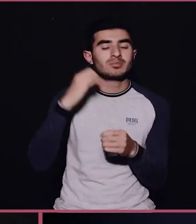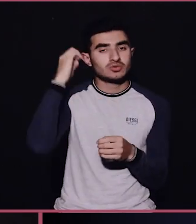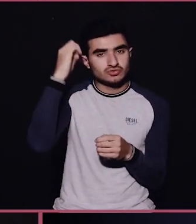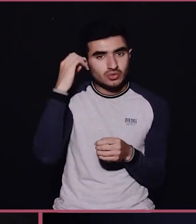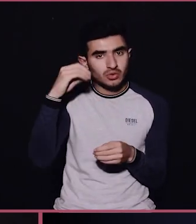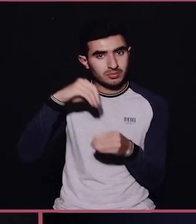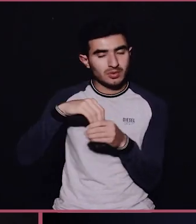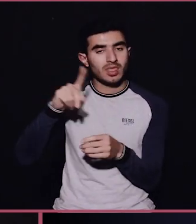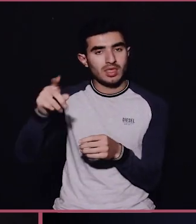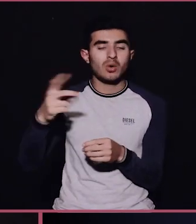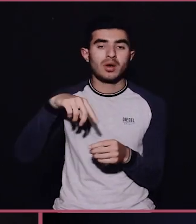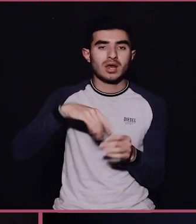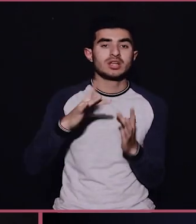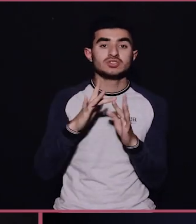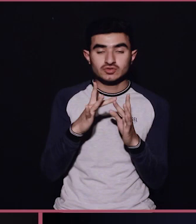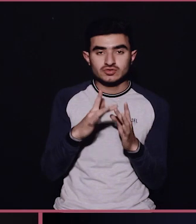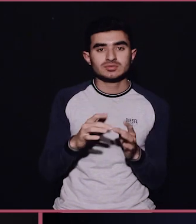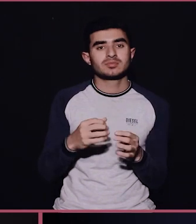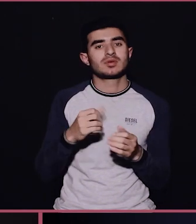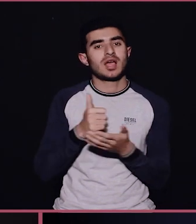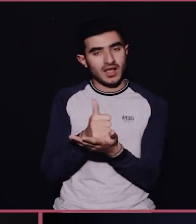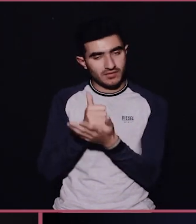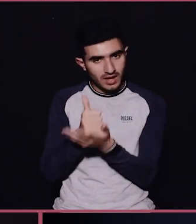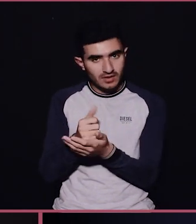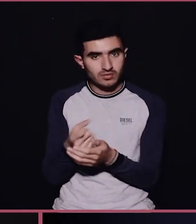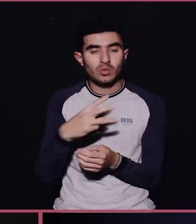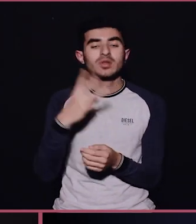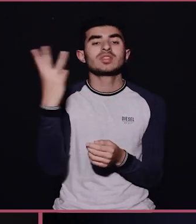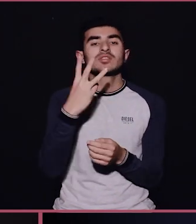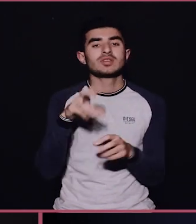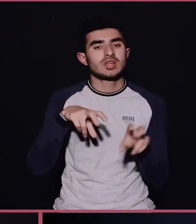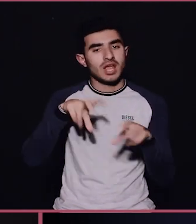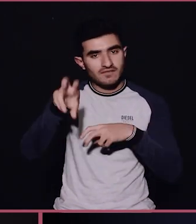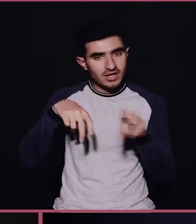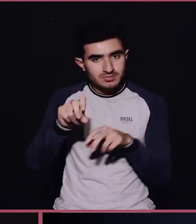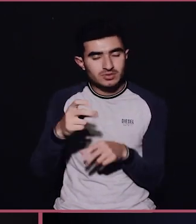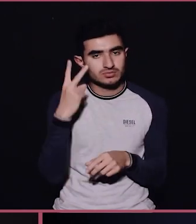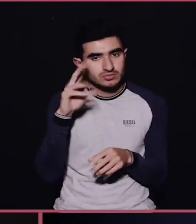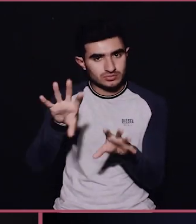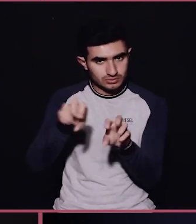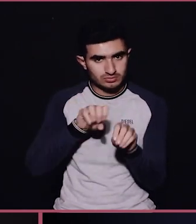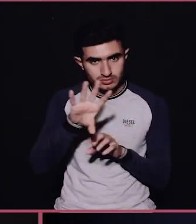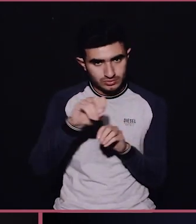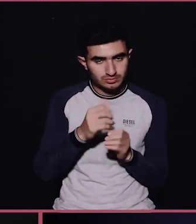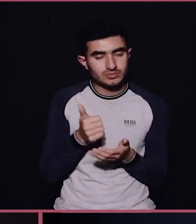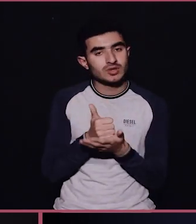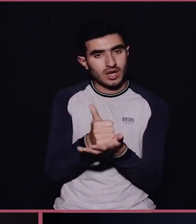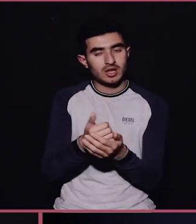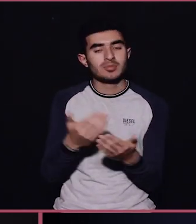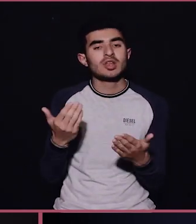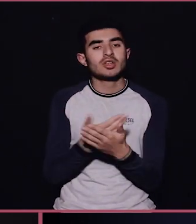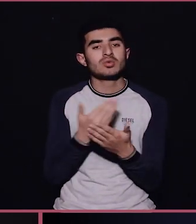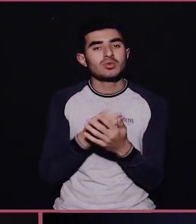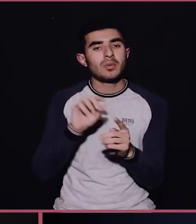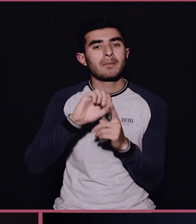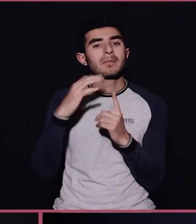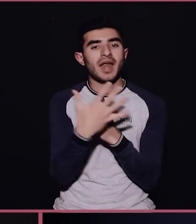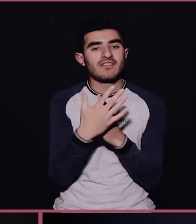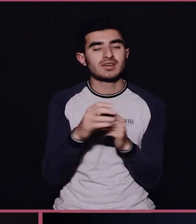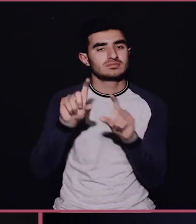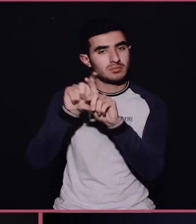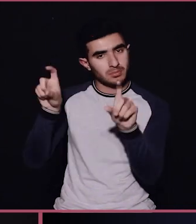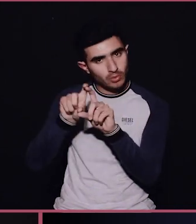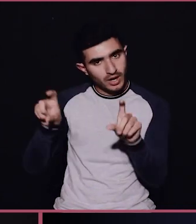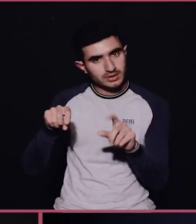to clients in Europe as well as the US. And thirdly is our investments wing, where we take equity-based investments to launch and establish private